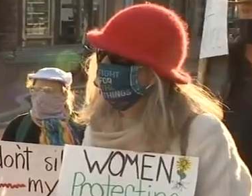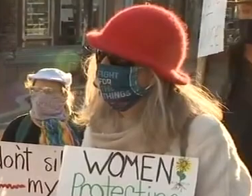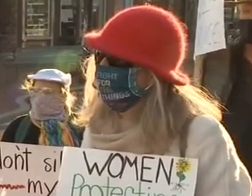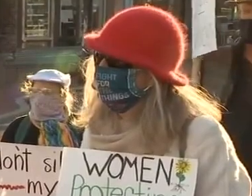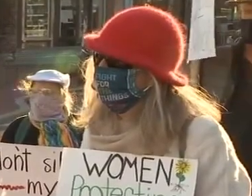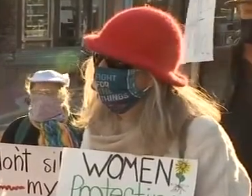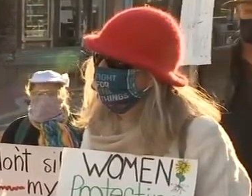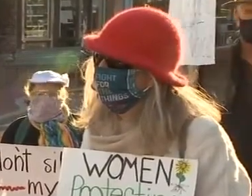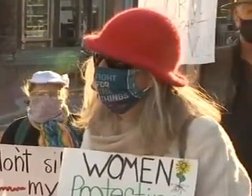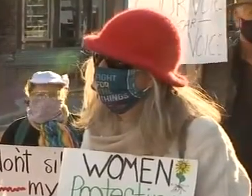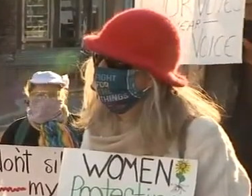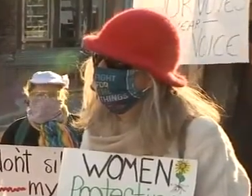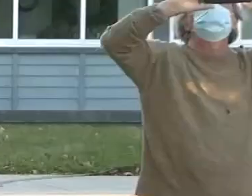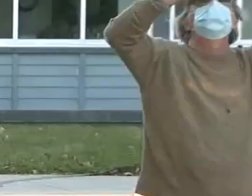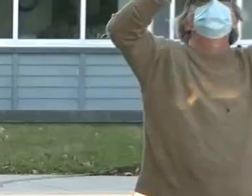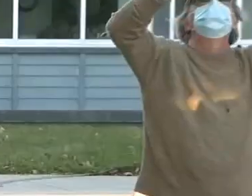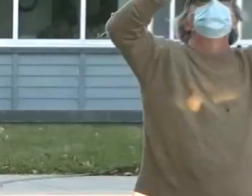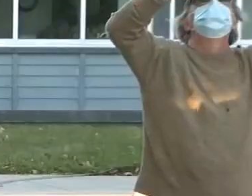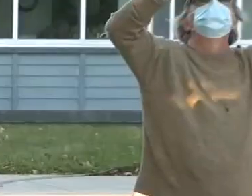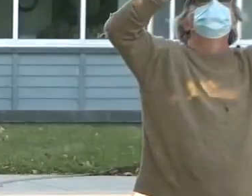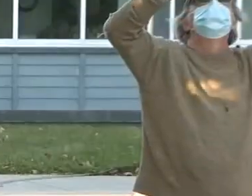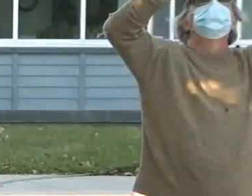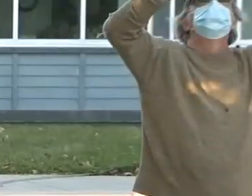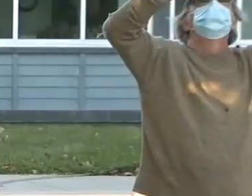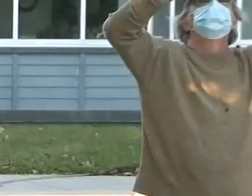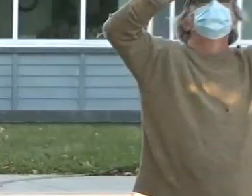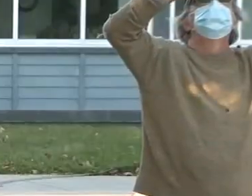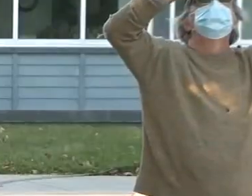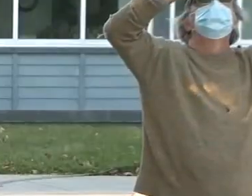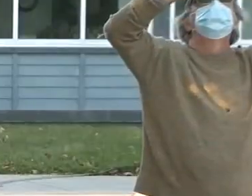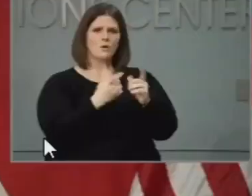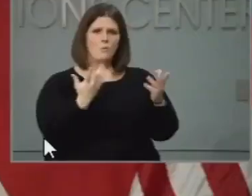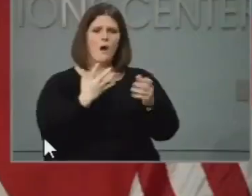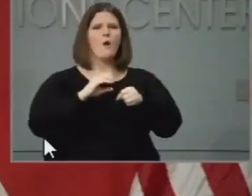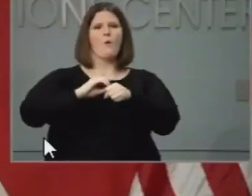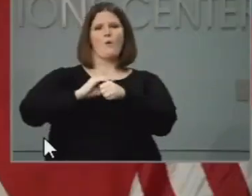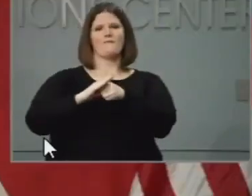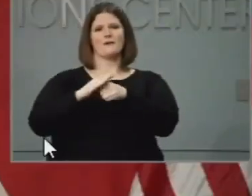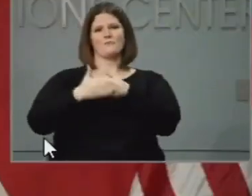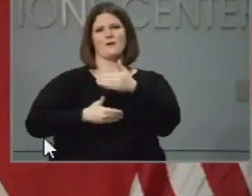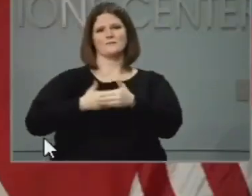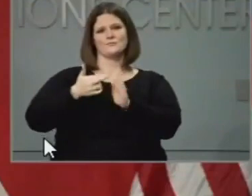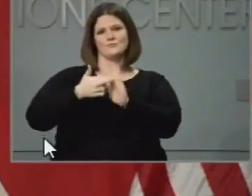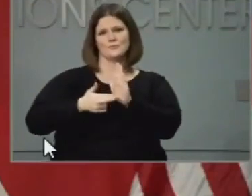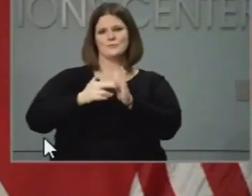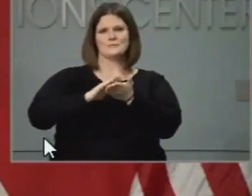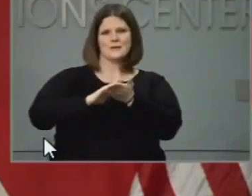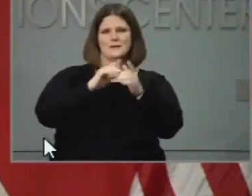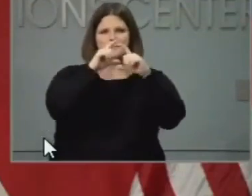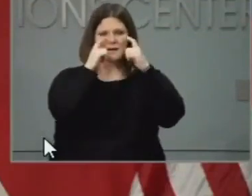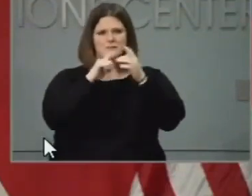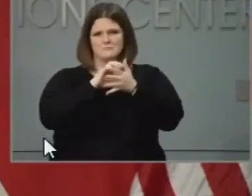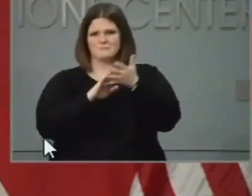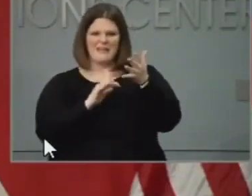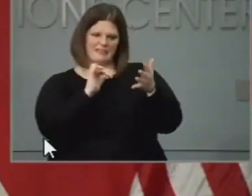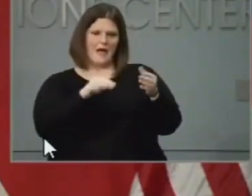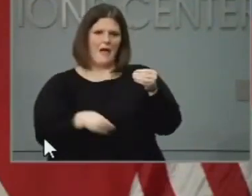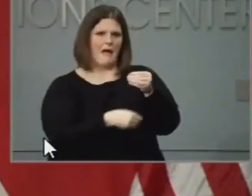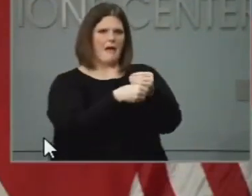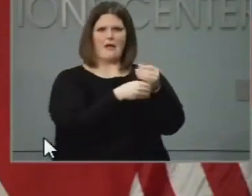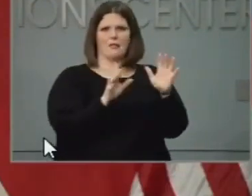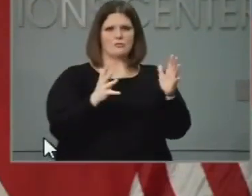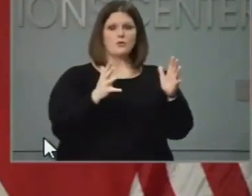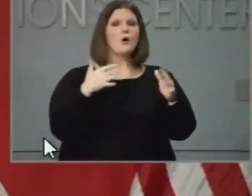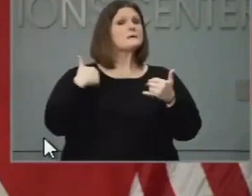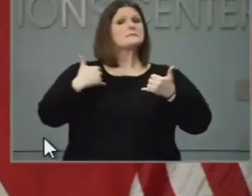be counted until November 12th, as long as they're postmarked by November 3rd. We will continue the same processes of chain